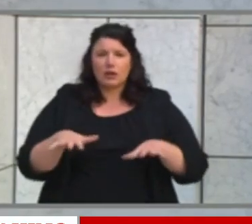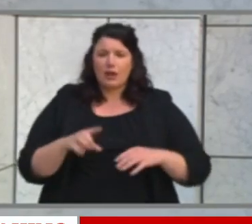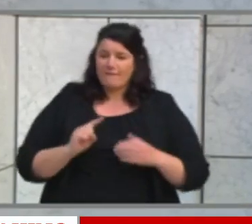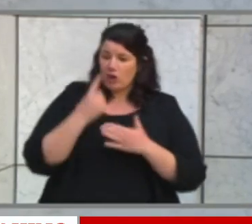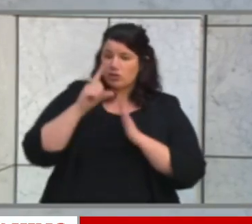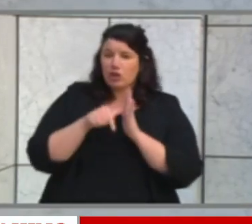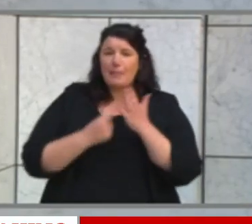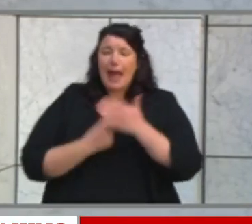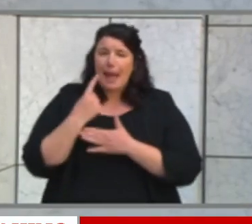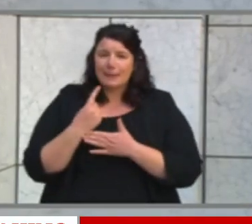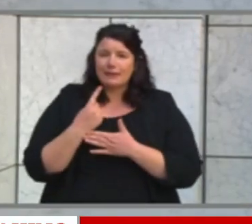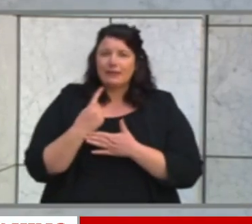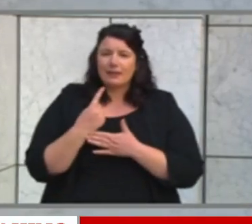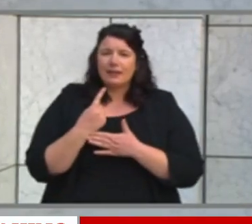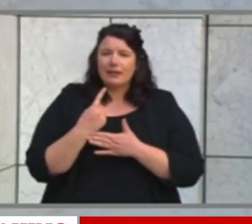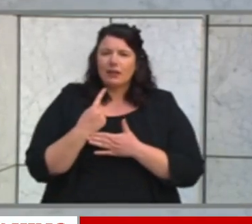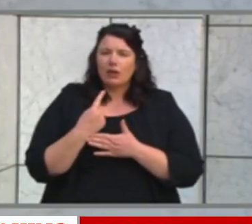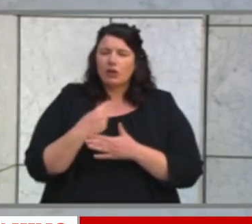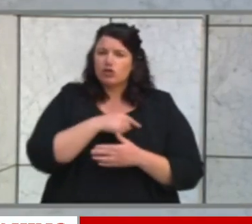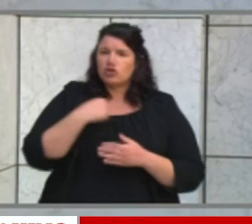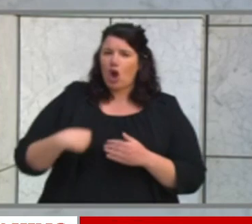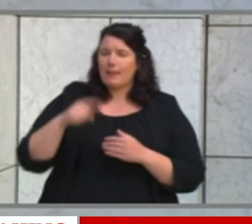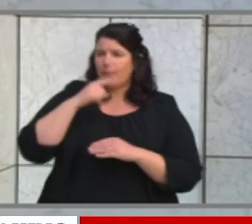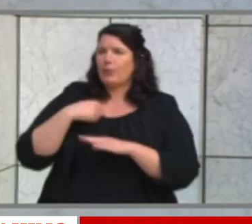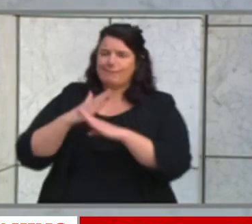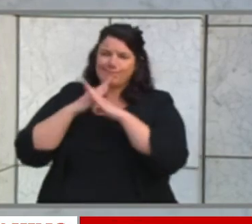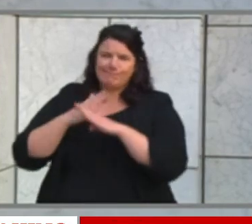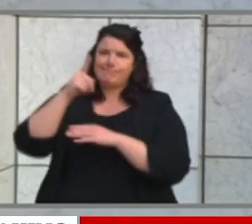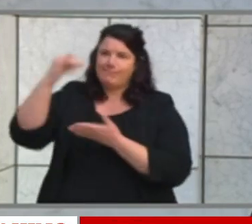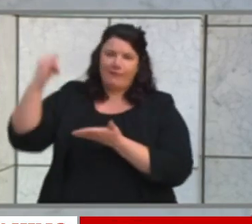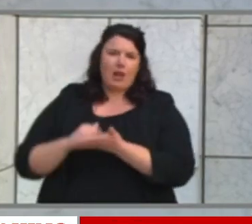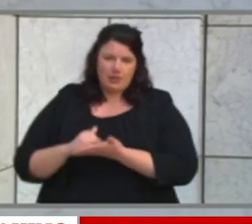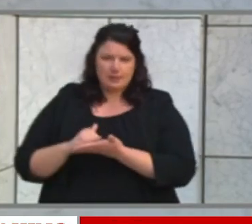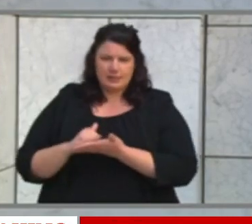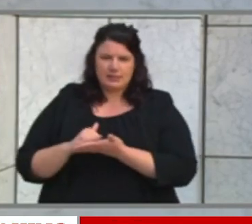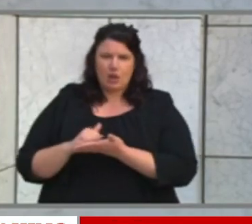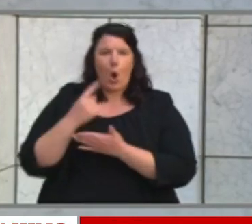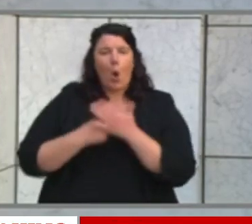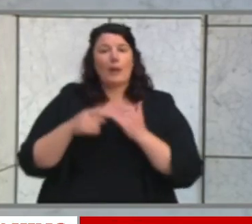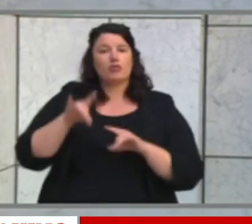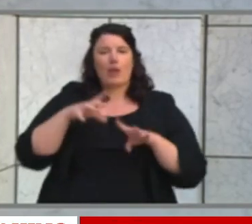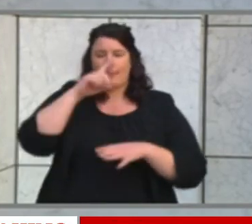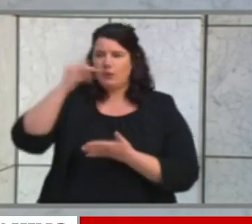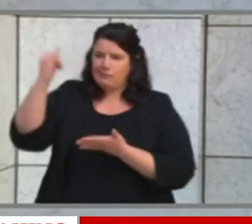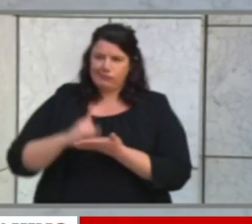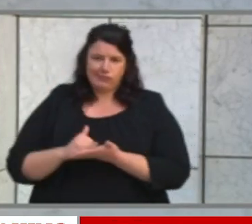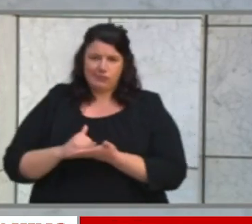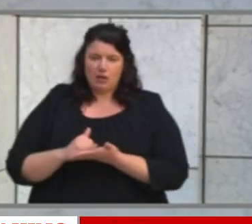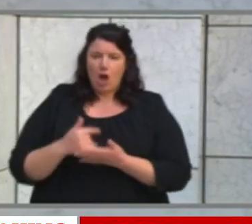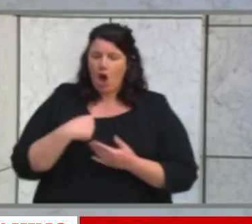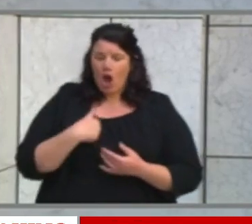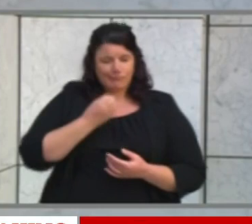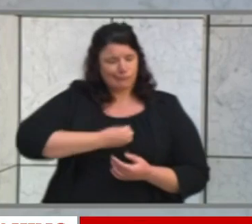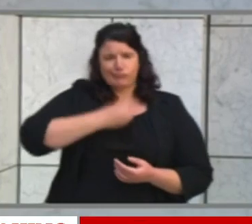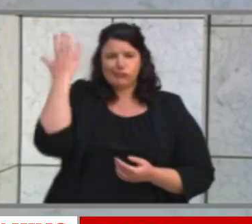case, we'd shut off travel from those from China, except for Australians returning home. And so absolutely, I deplore that